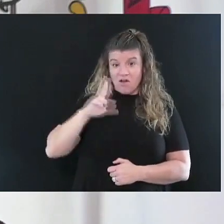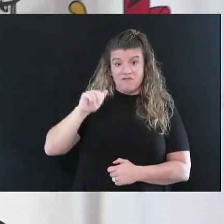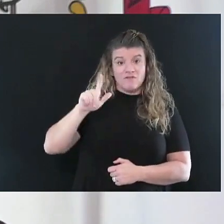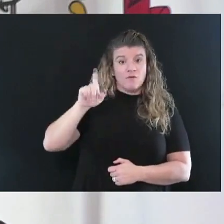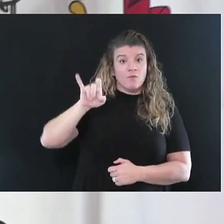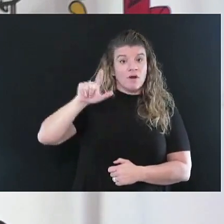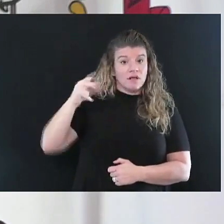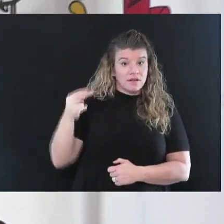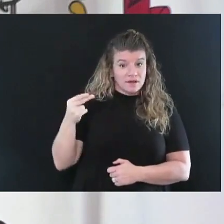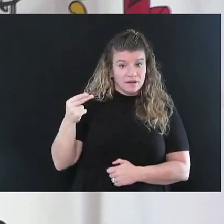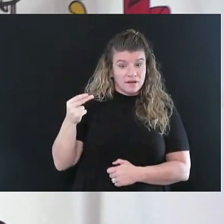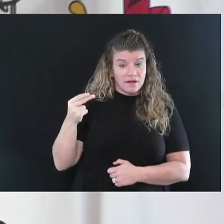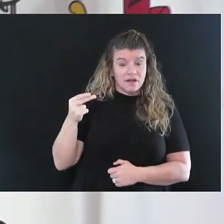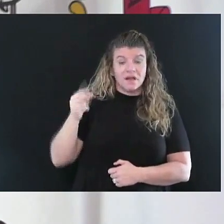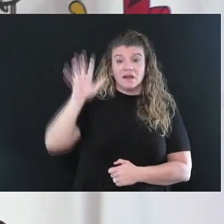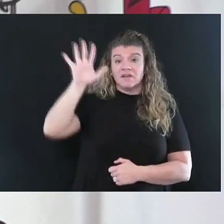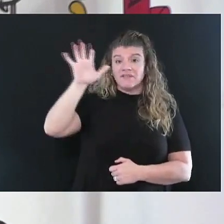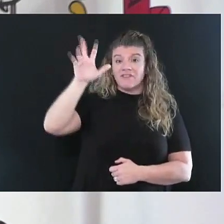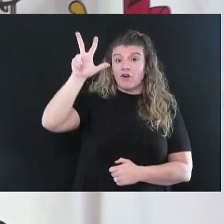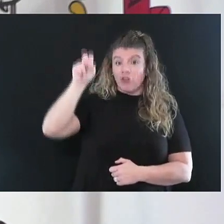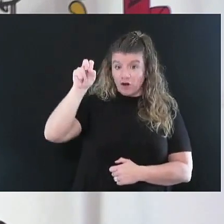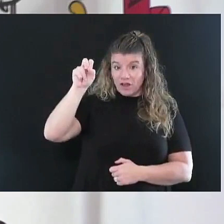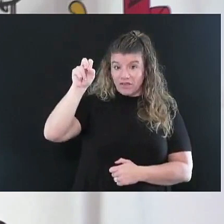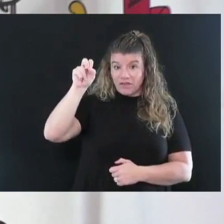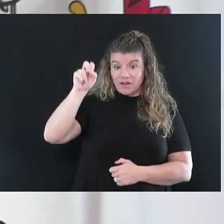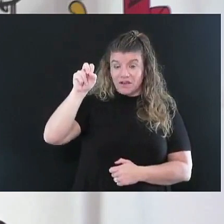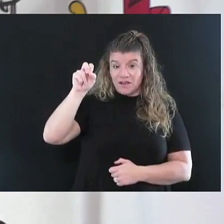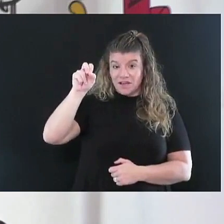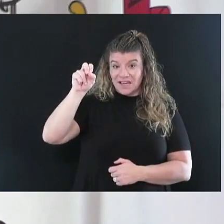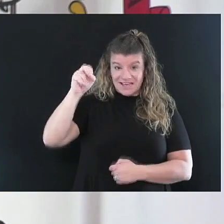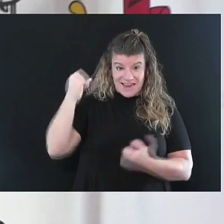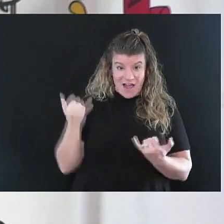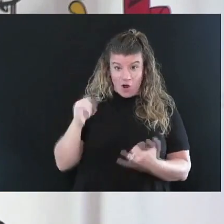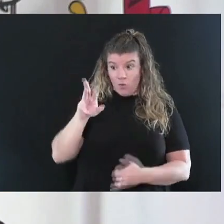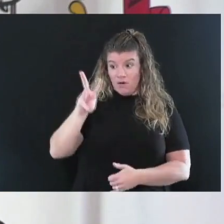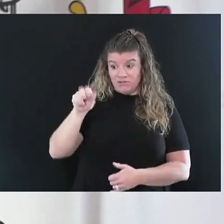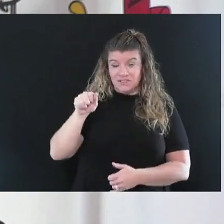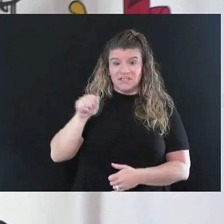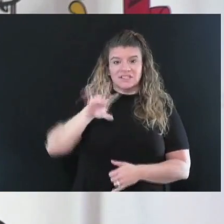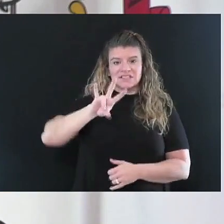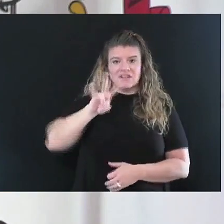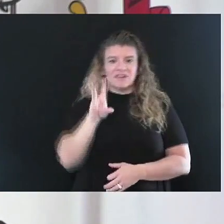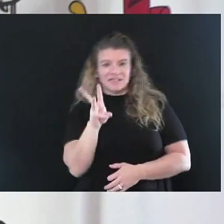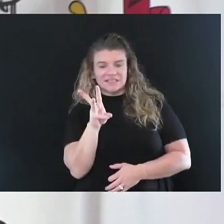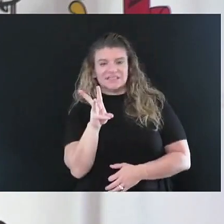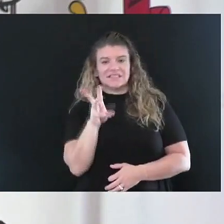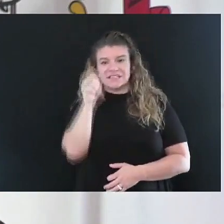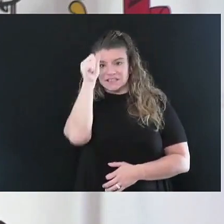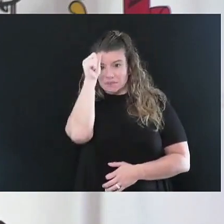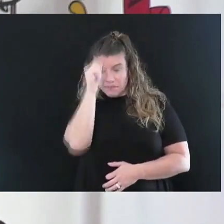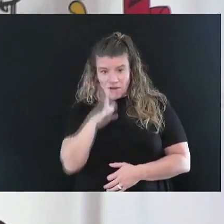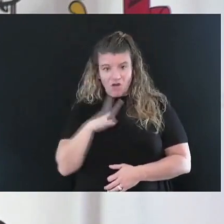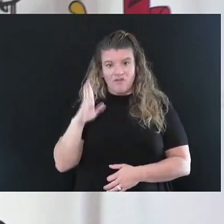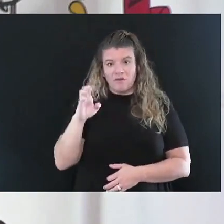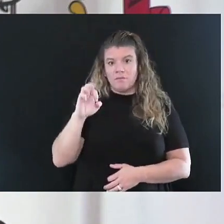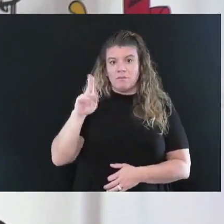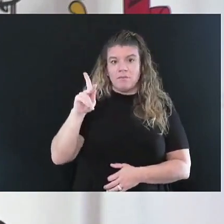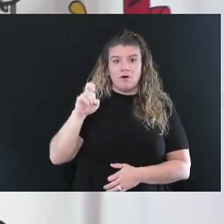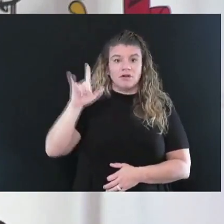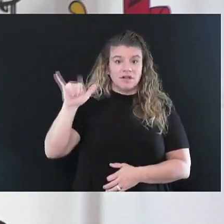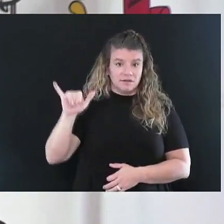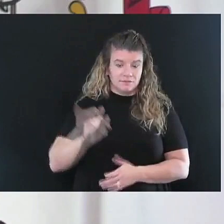County. And our 530th death in West Virginia, a 76-year-old male from Mercer County.